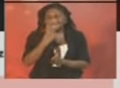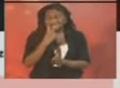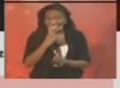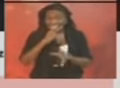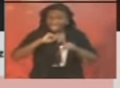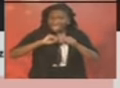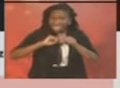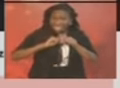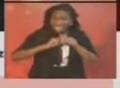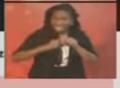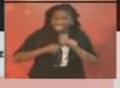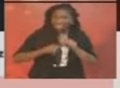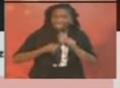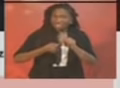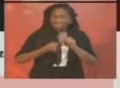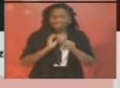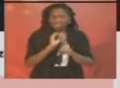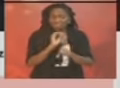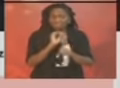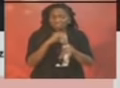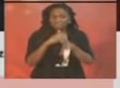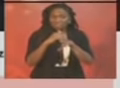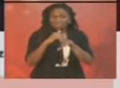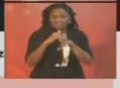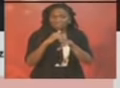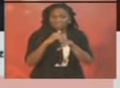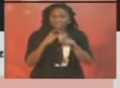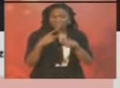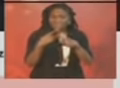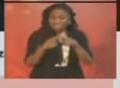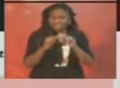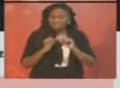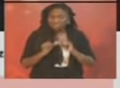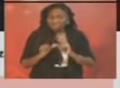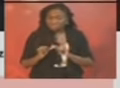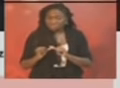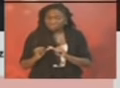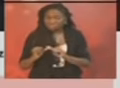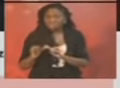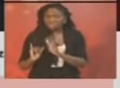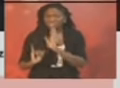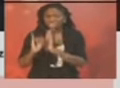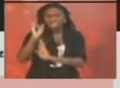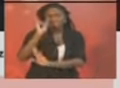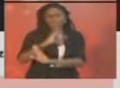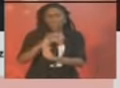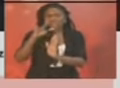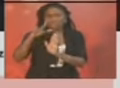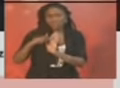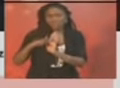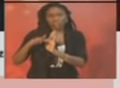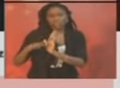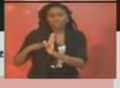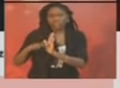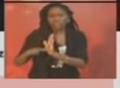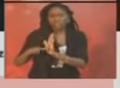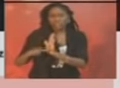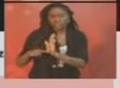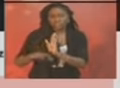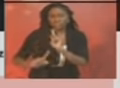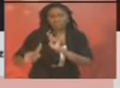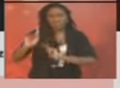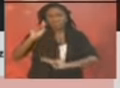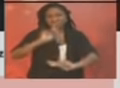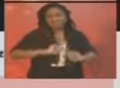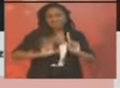year, 2020 beyond April. And again, that continues into January, February, with very, very low numbers of influenza being recorded in